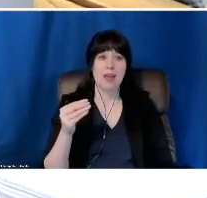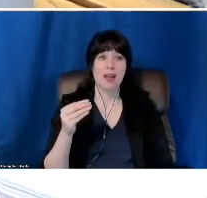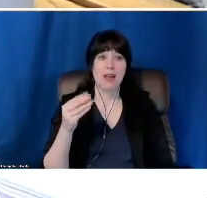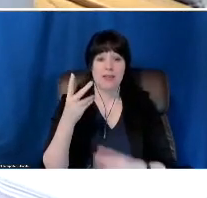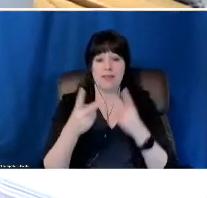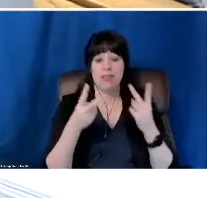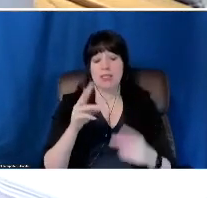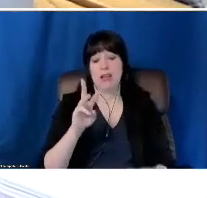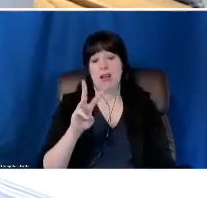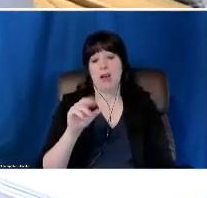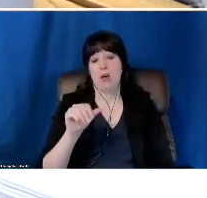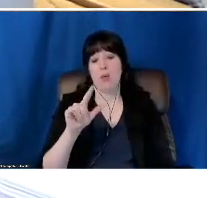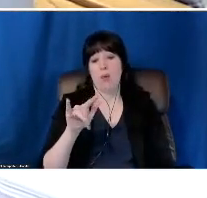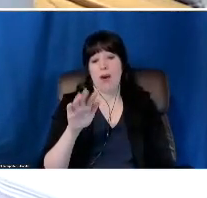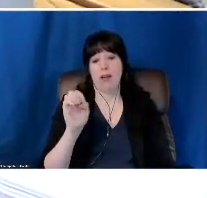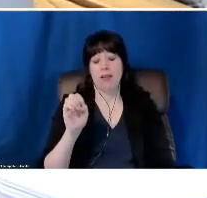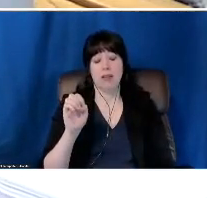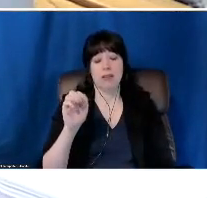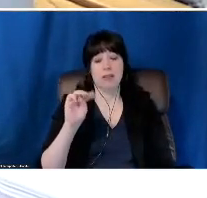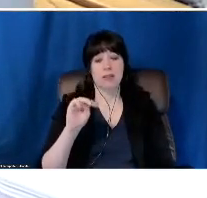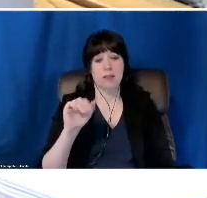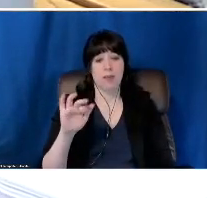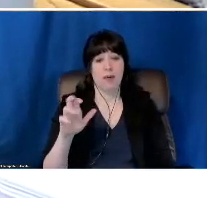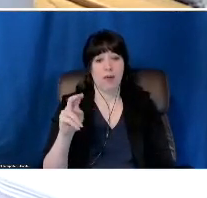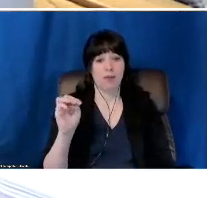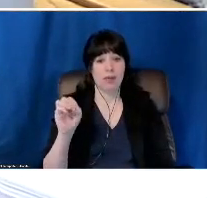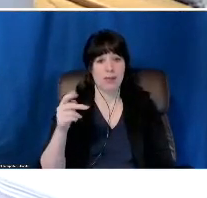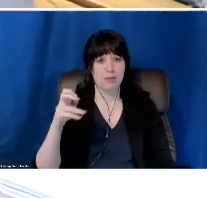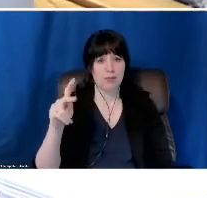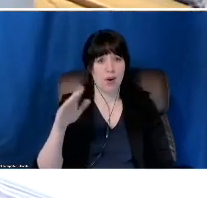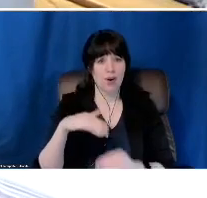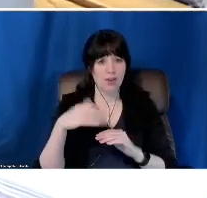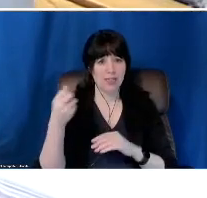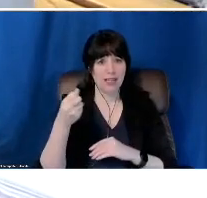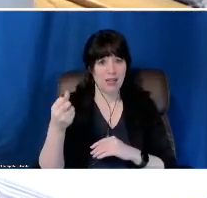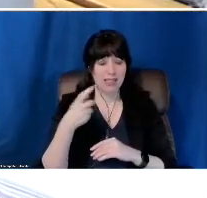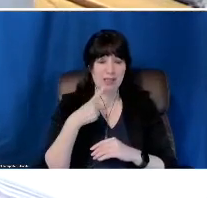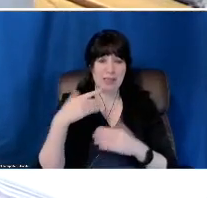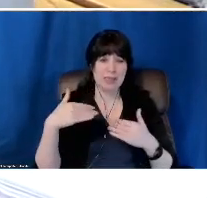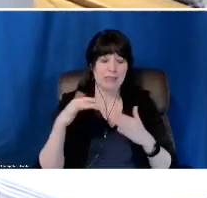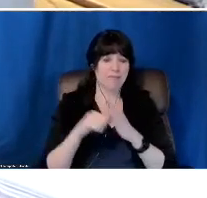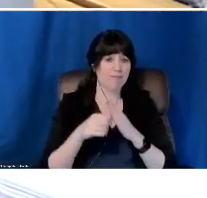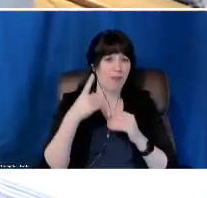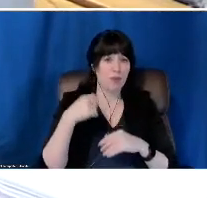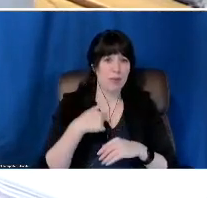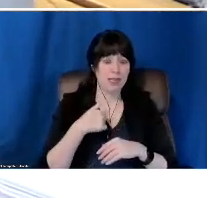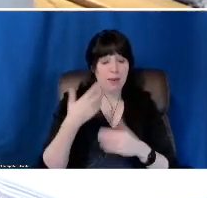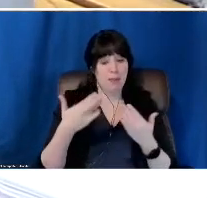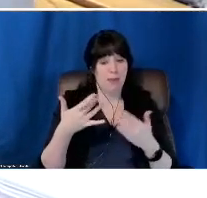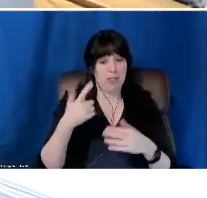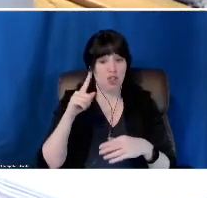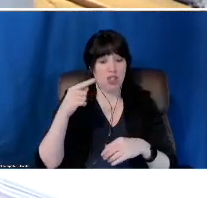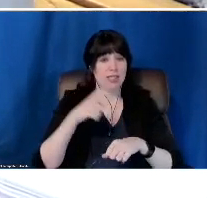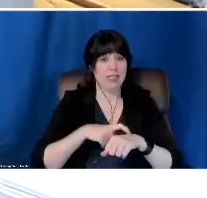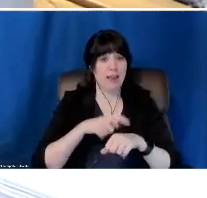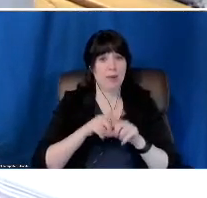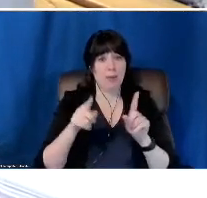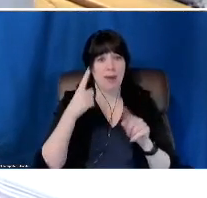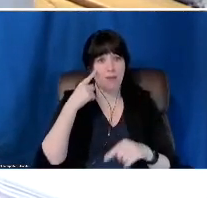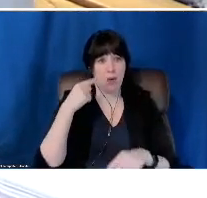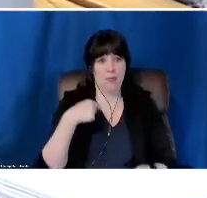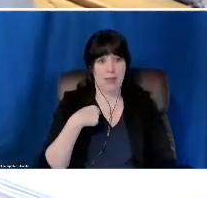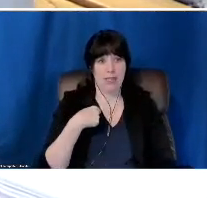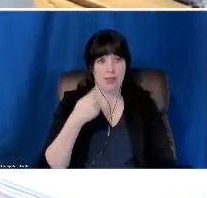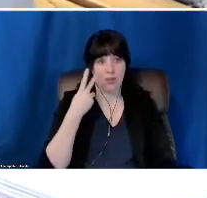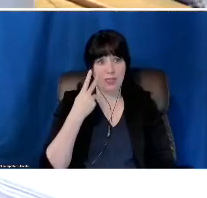Marine Park on Saturday sort of sealed the deal for me. And I have to say, maybe it's just timing. But for me to see, when I